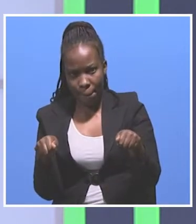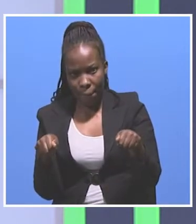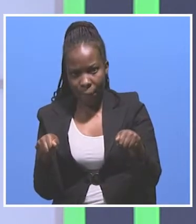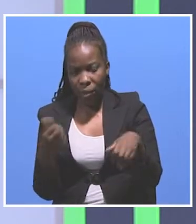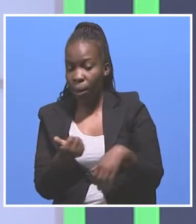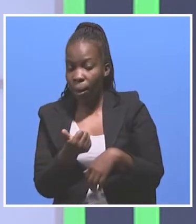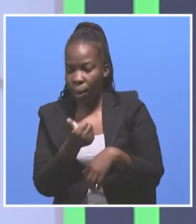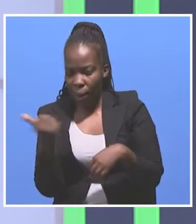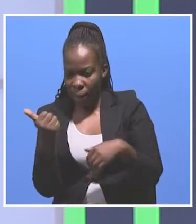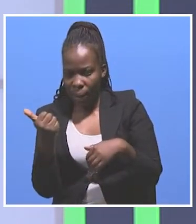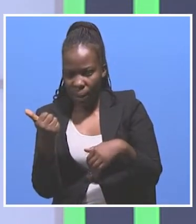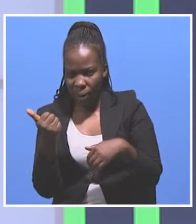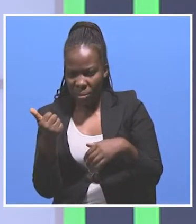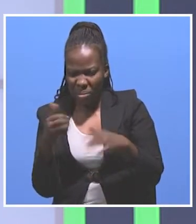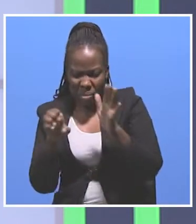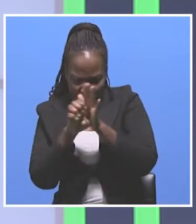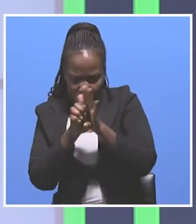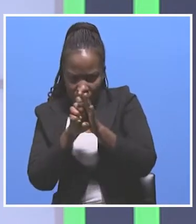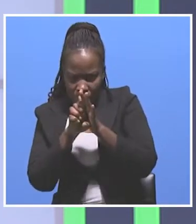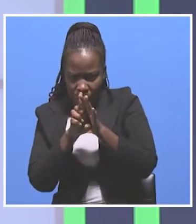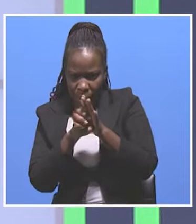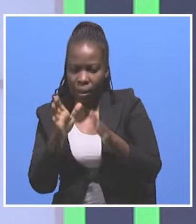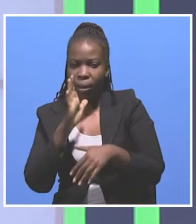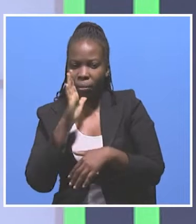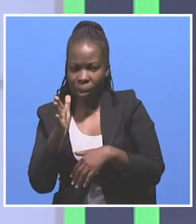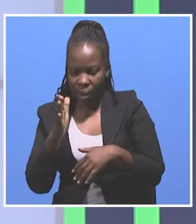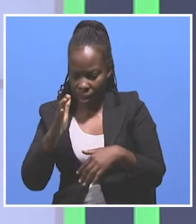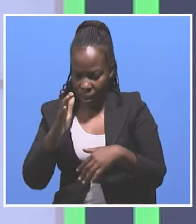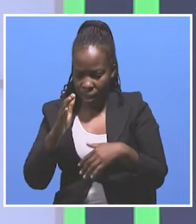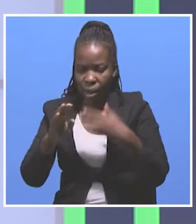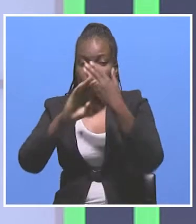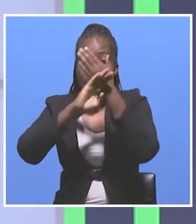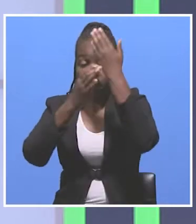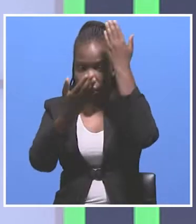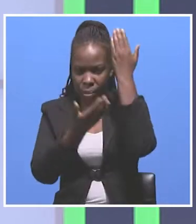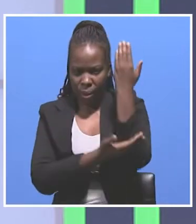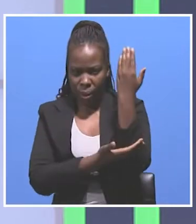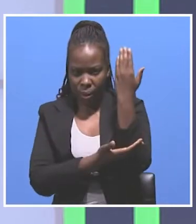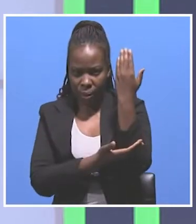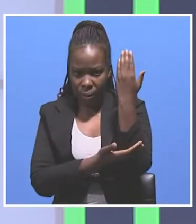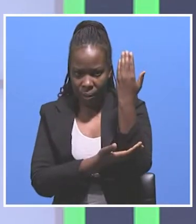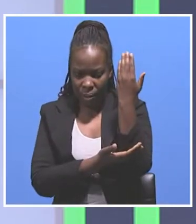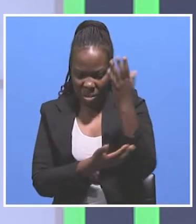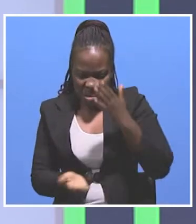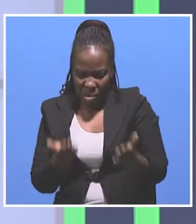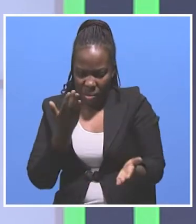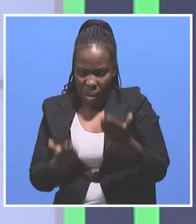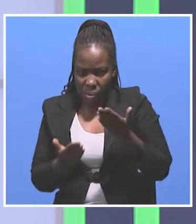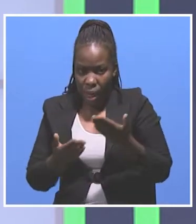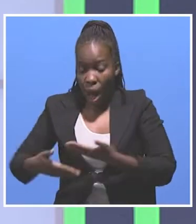for example, say a mother is pregnant and then you find that maybe the baby she's carrying